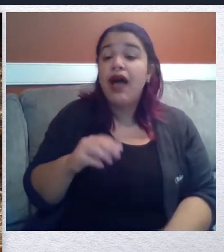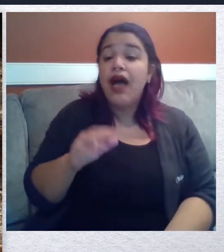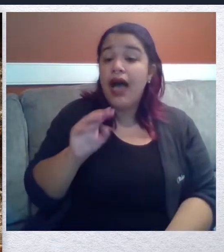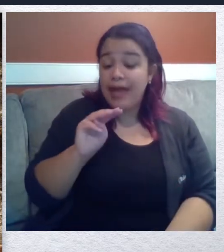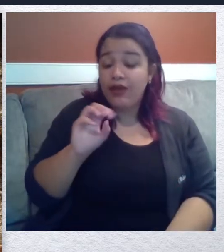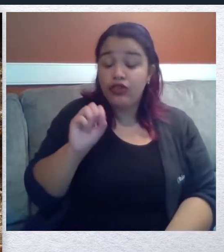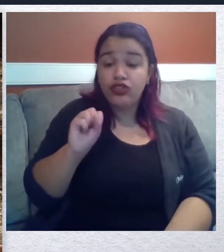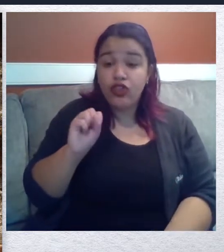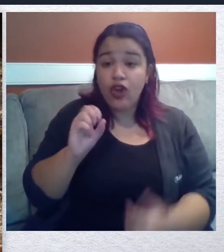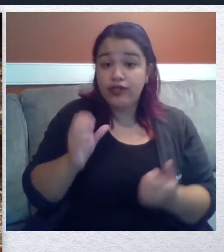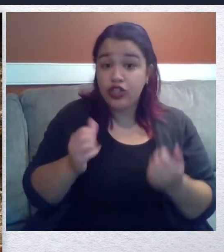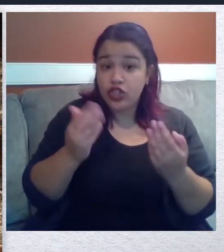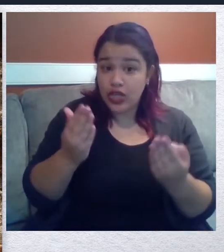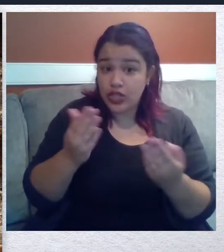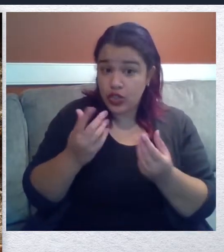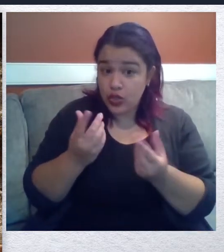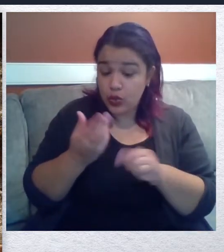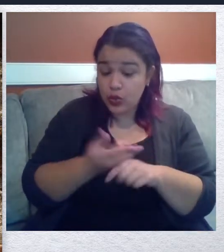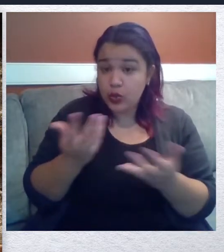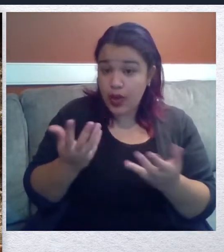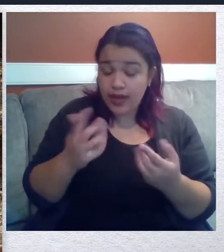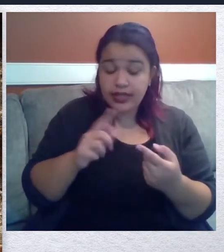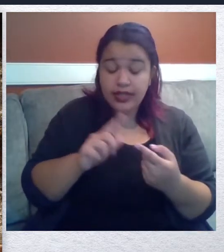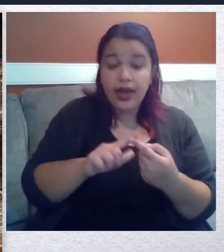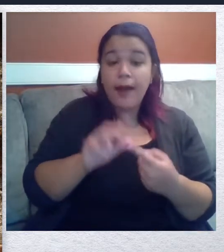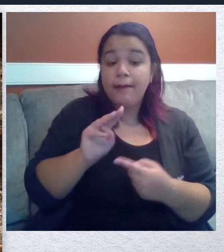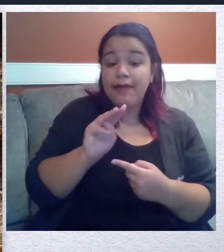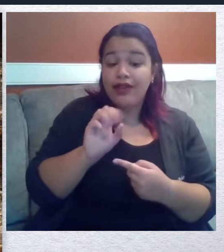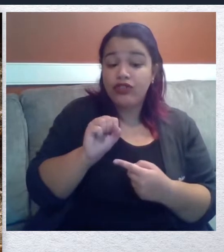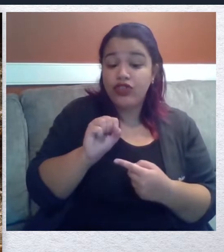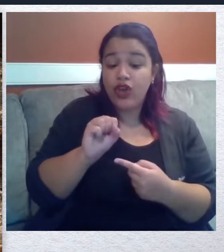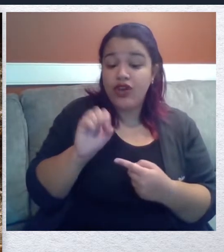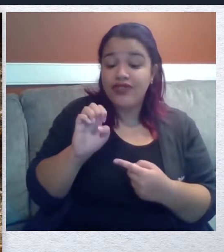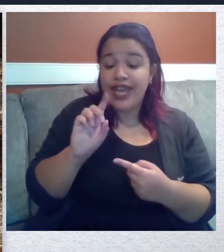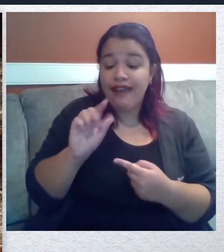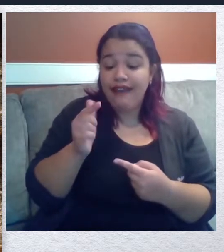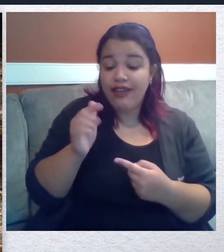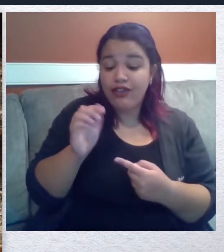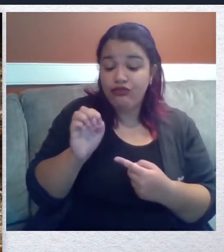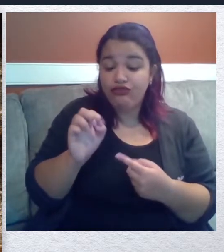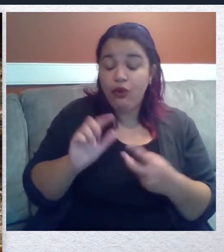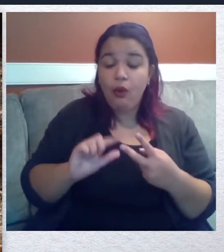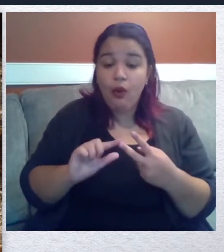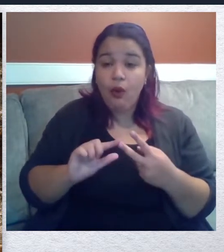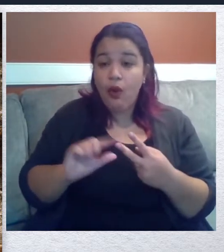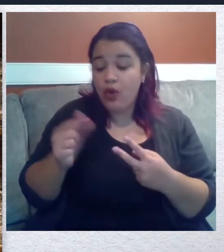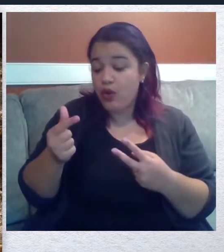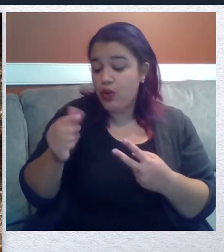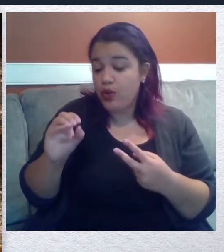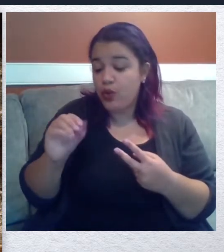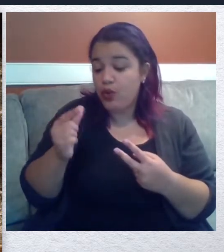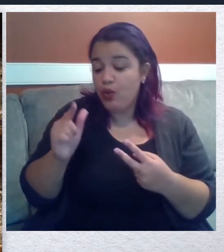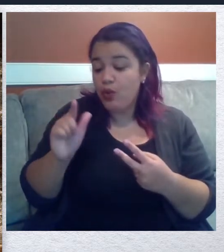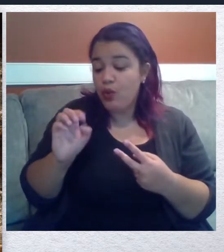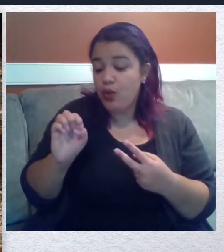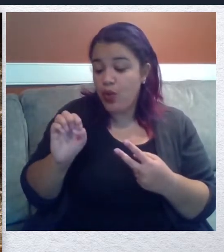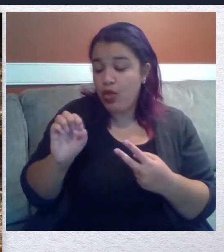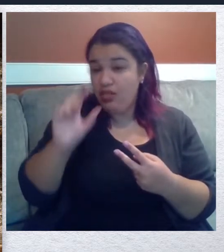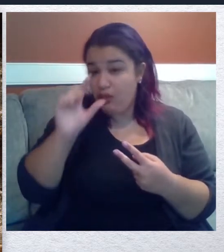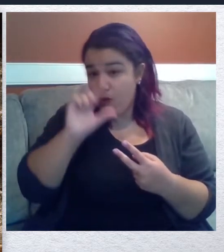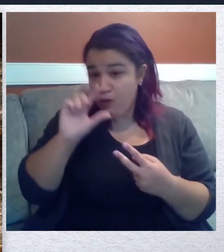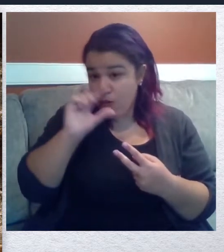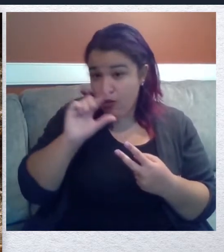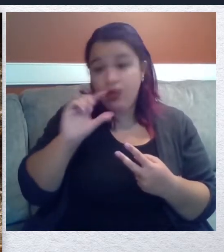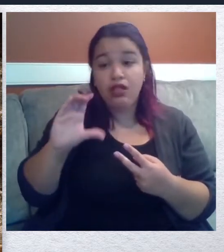use Microsoft Edge or Google Chrome. Your browser may ask if it's okay for Teams to use your mic